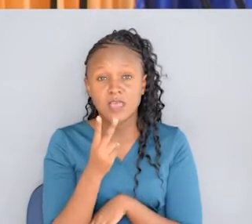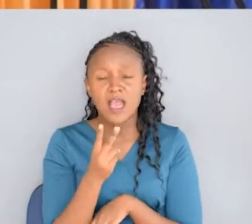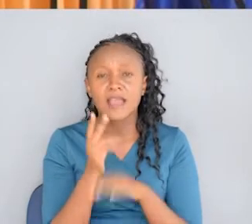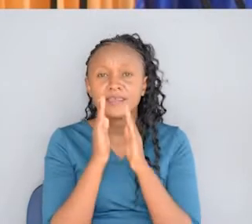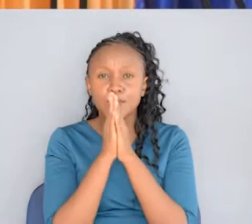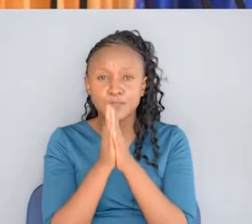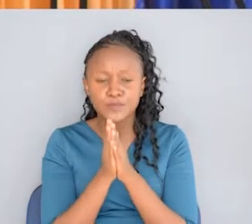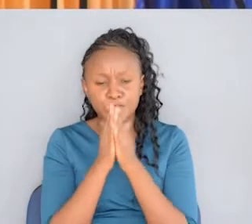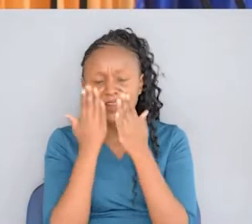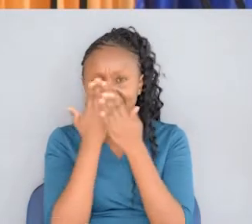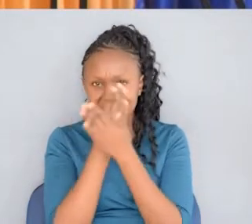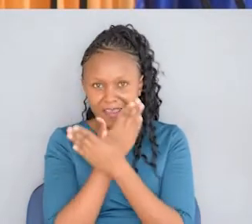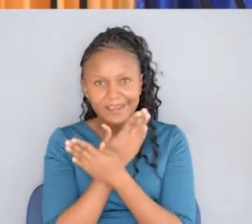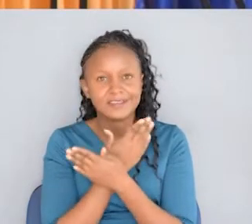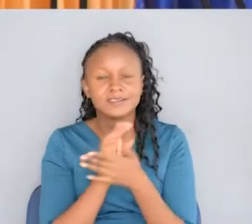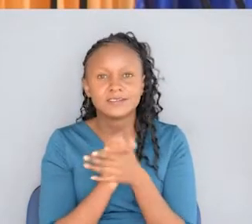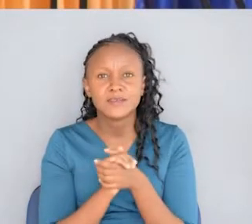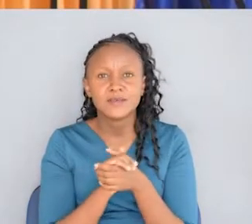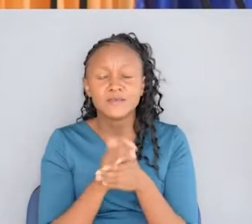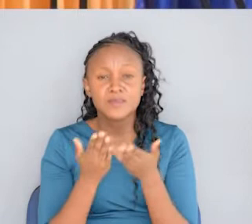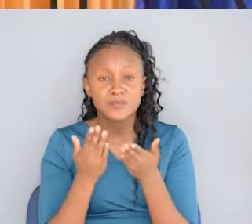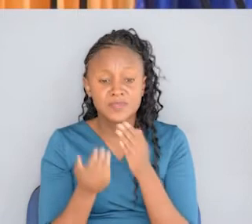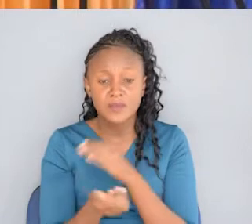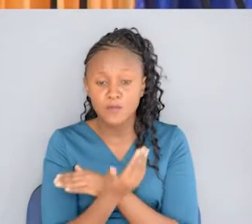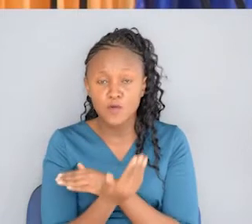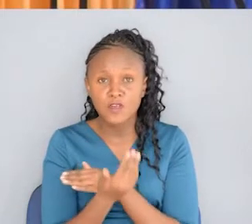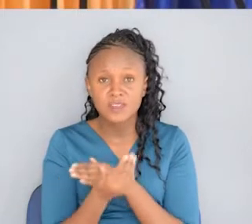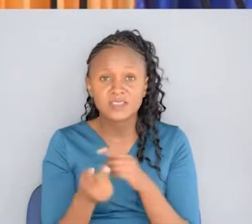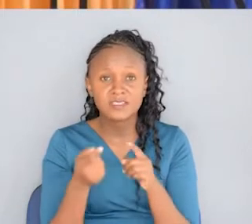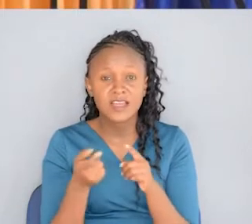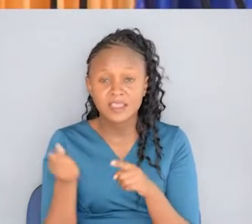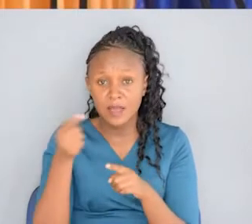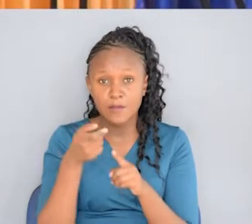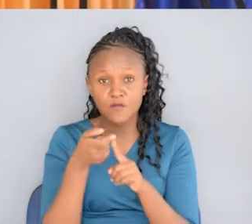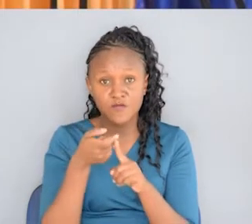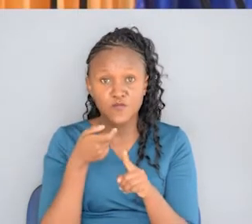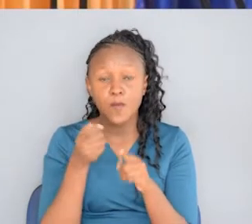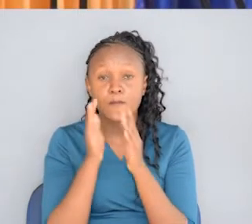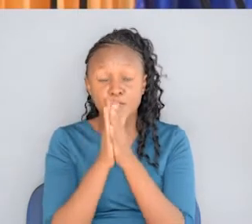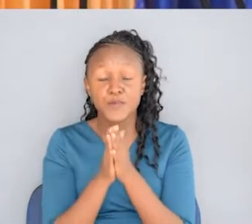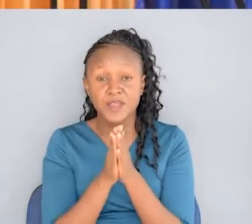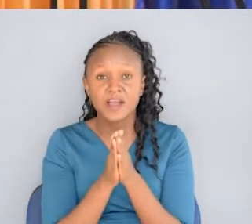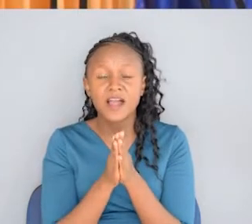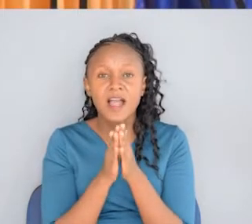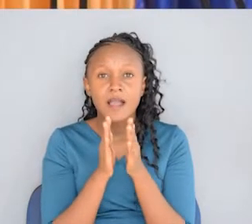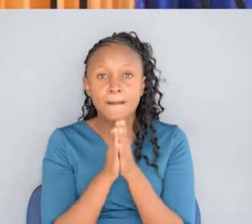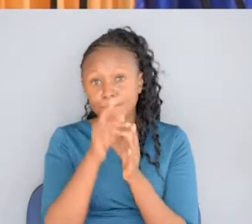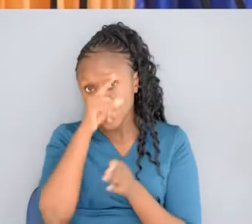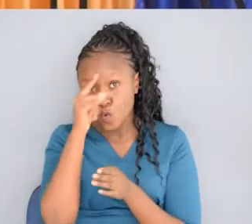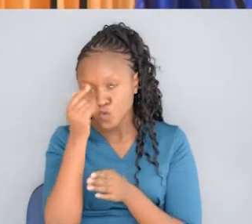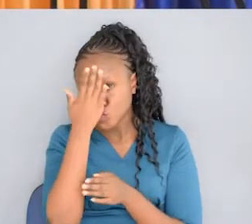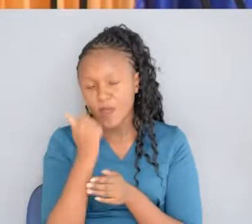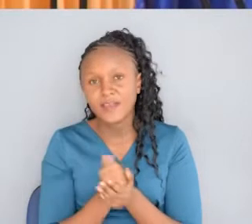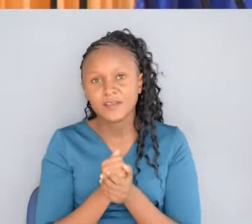we could say in the morning that when he was coming out of prayer, you know. And It's because he had prioritized the place of